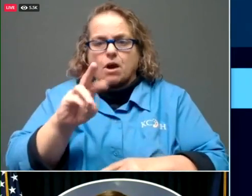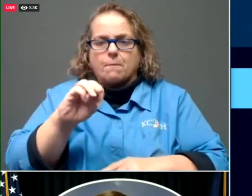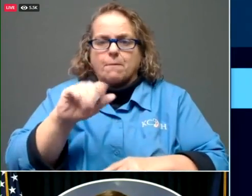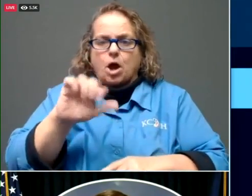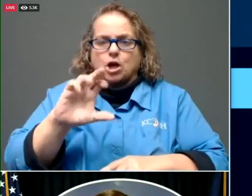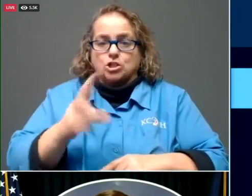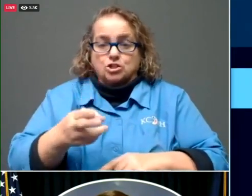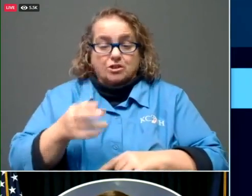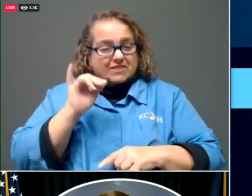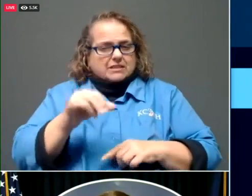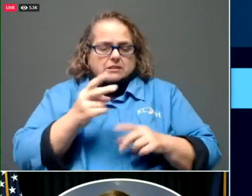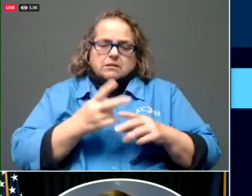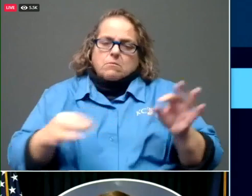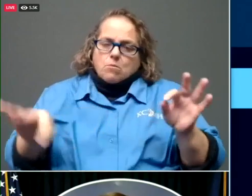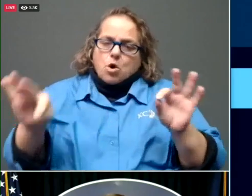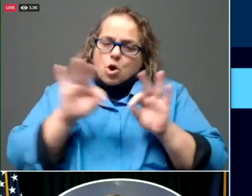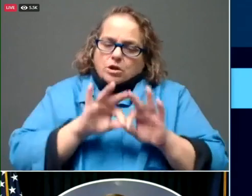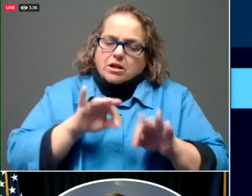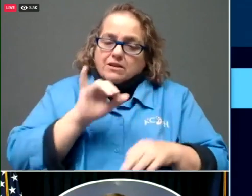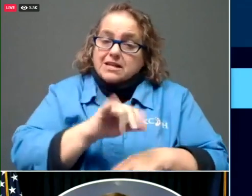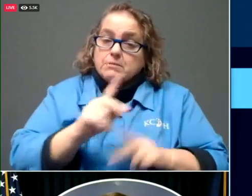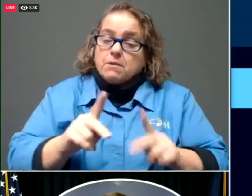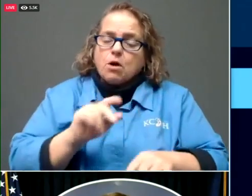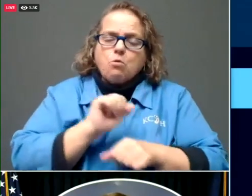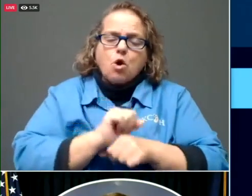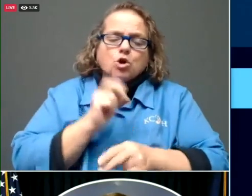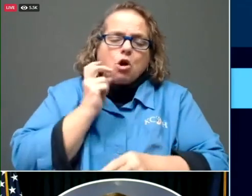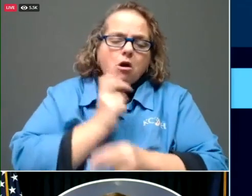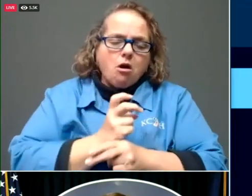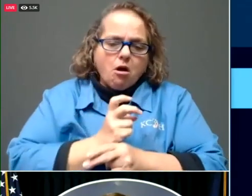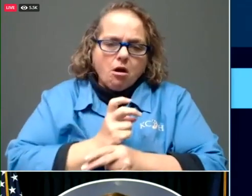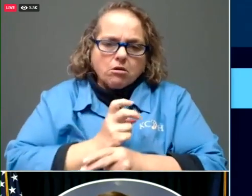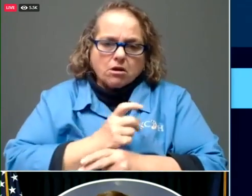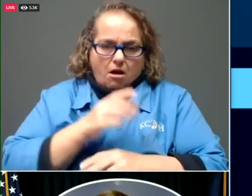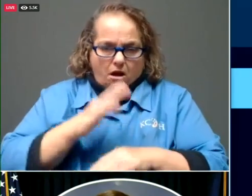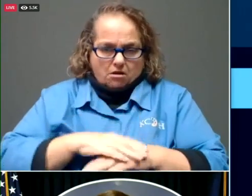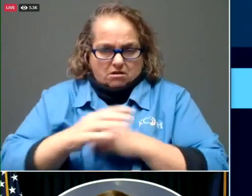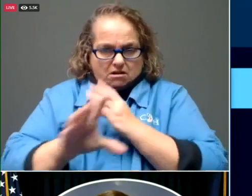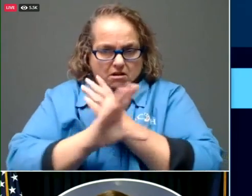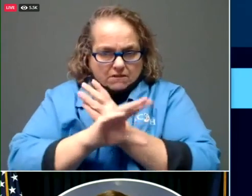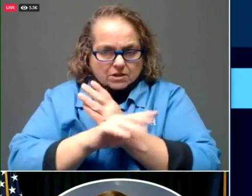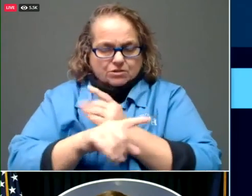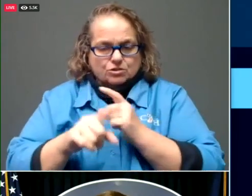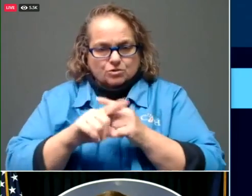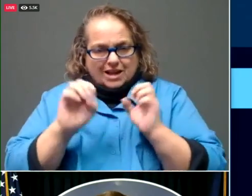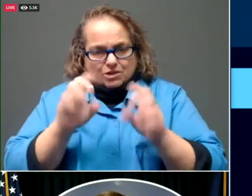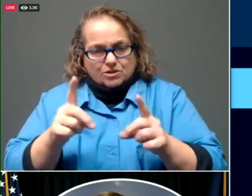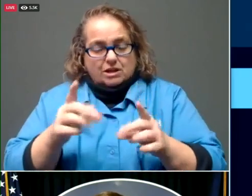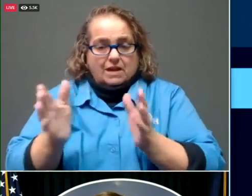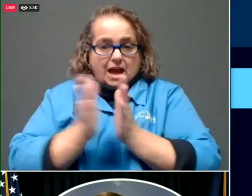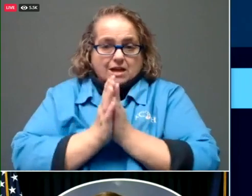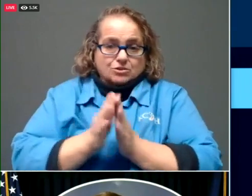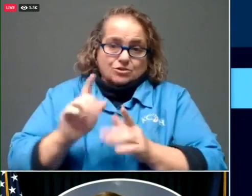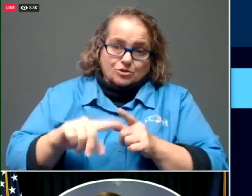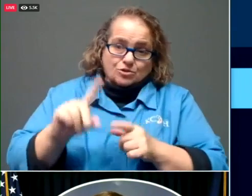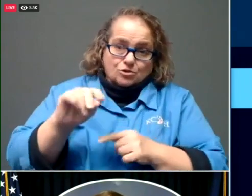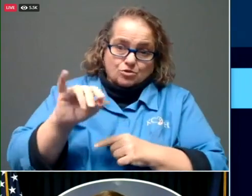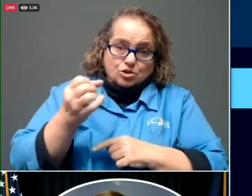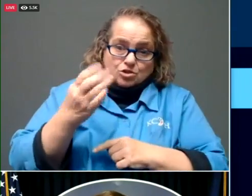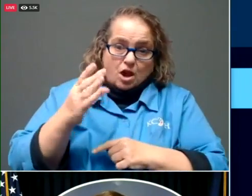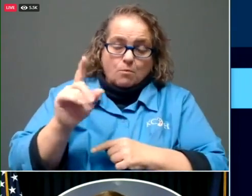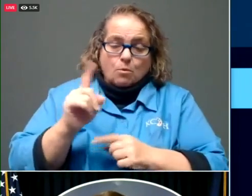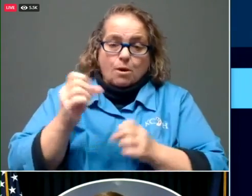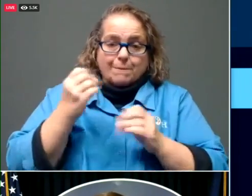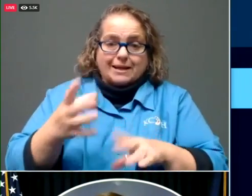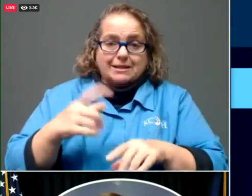folks have worked really hard when they've had to be virtual. They're asked to do a job where oftentimes they will come in contact with a lot